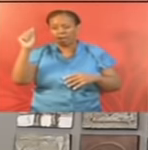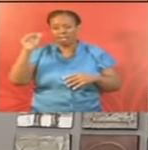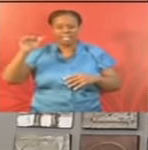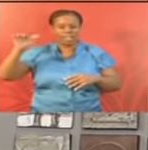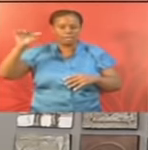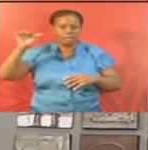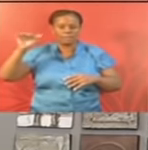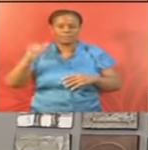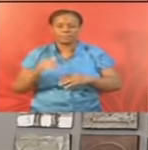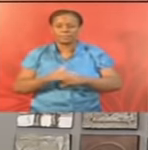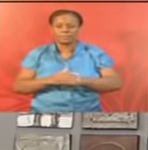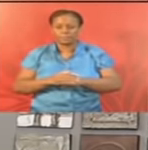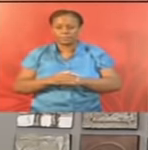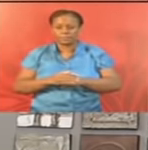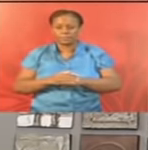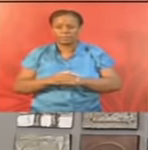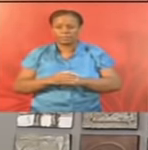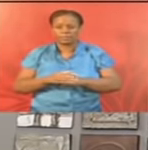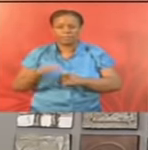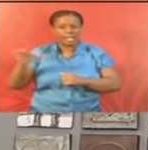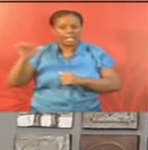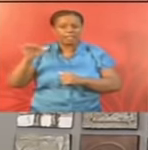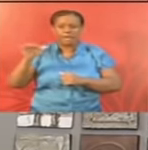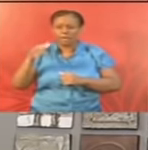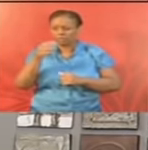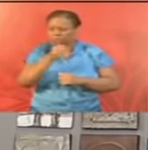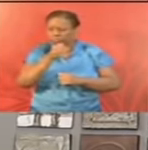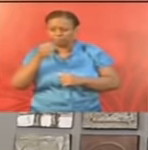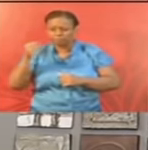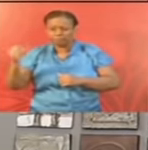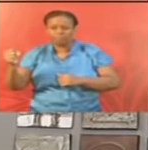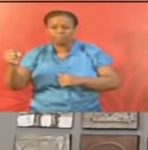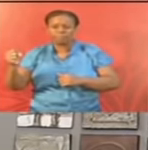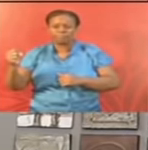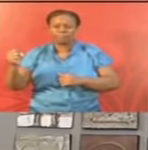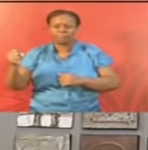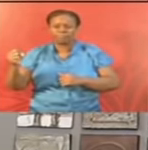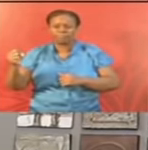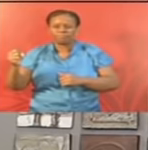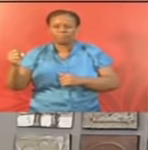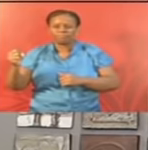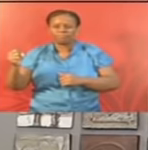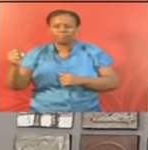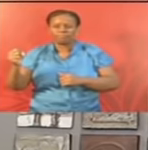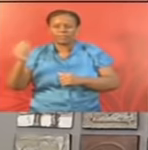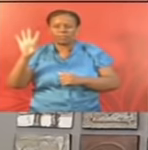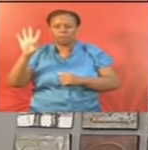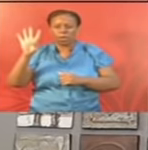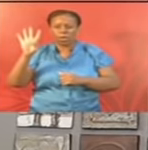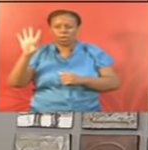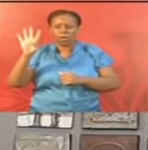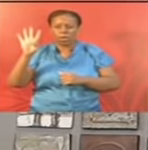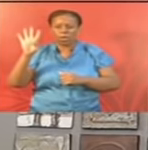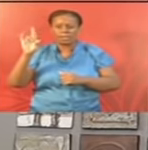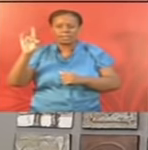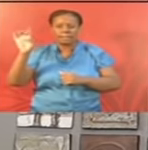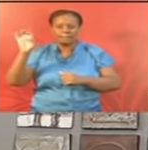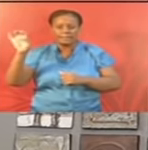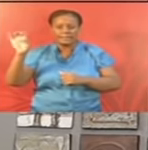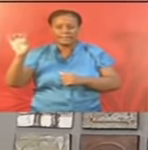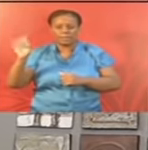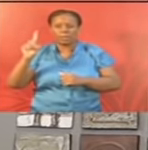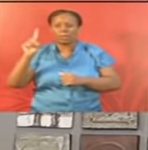currently have 4 persons at the D-Bay facility, 1 at Napa, and 33 at UE Freedom